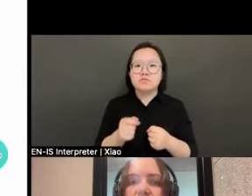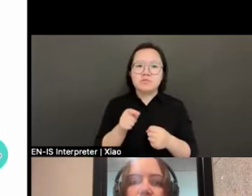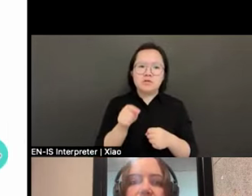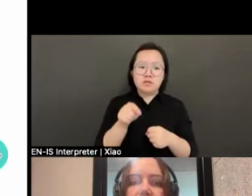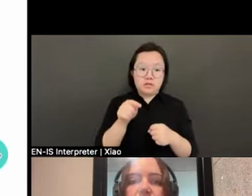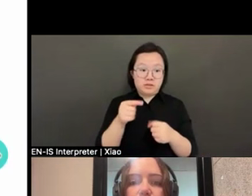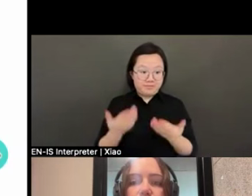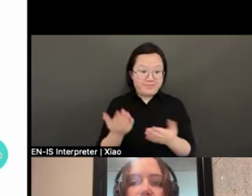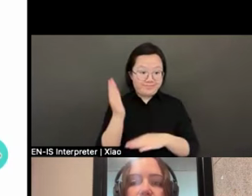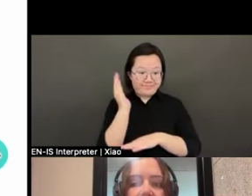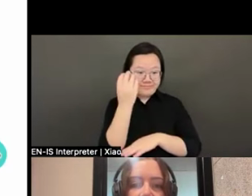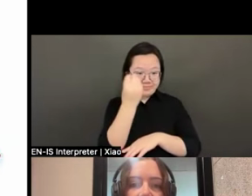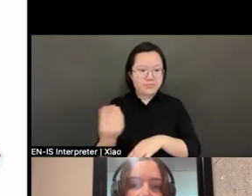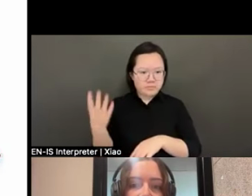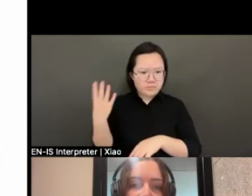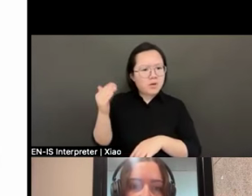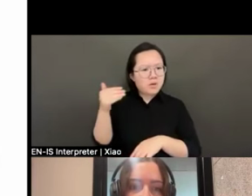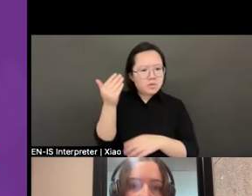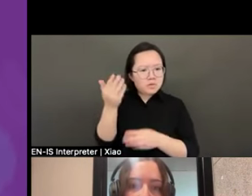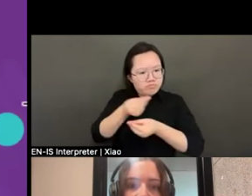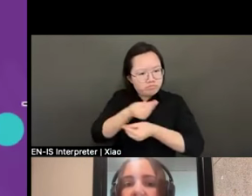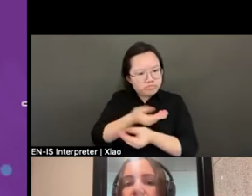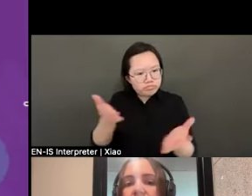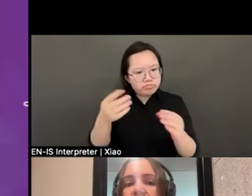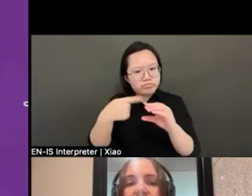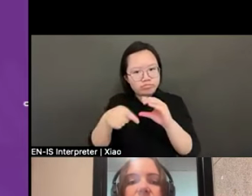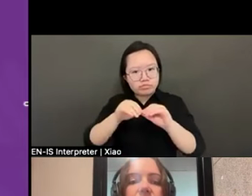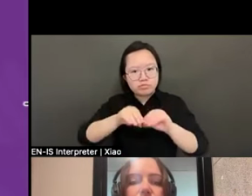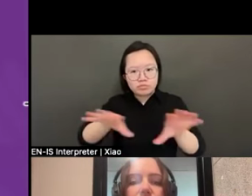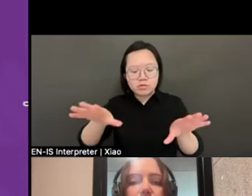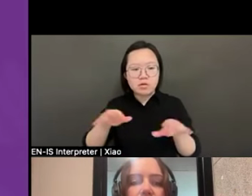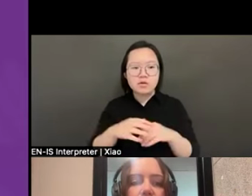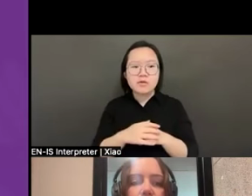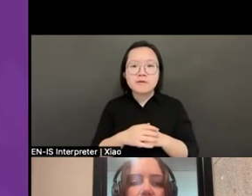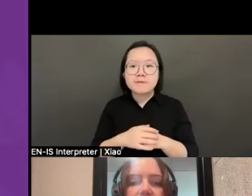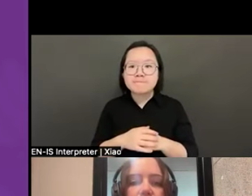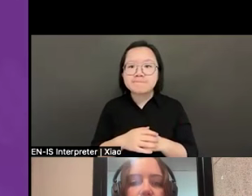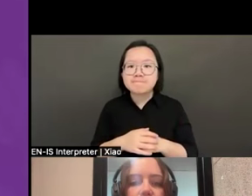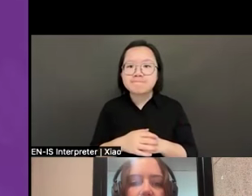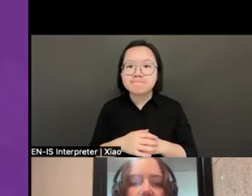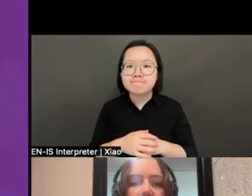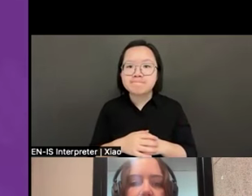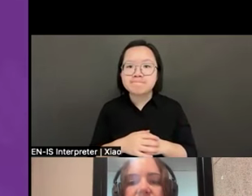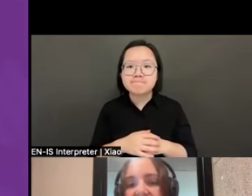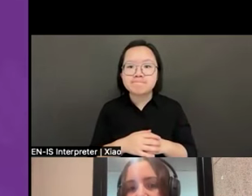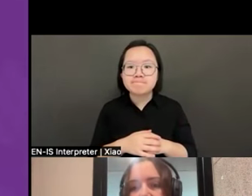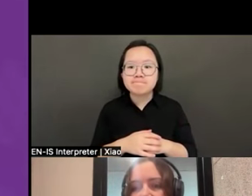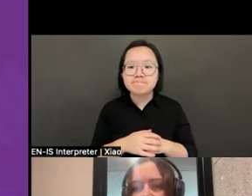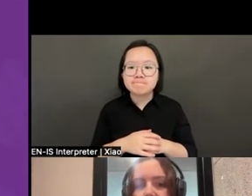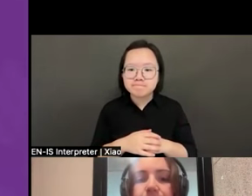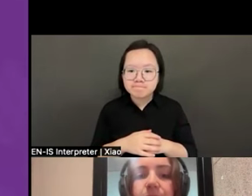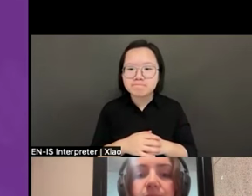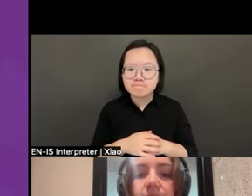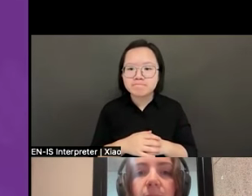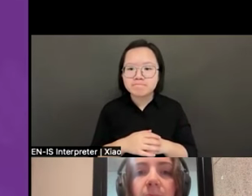And yes, so that's it for the narrative application template. And now we'll go into the budget